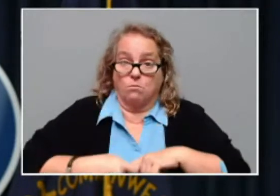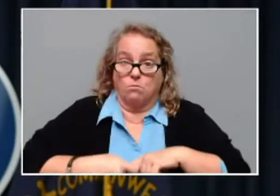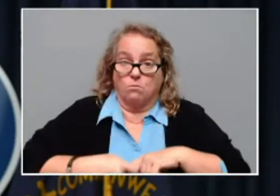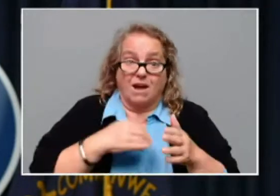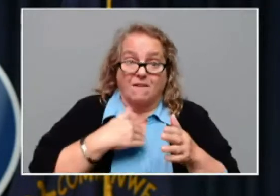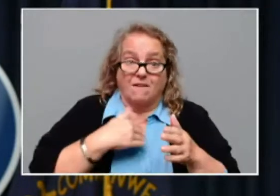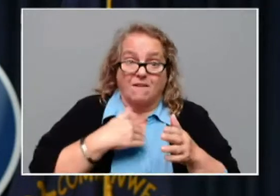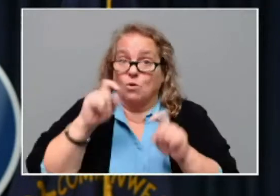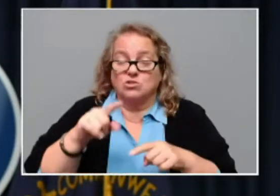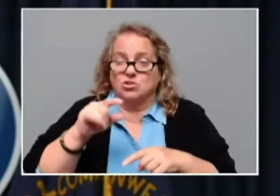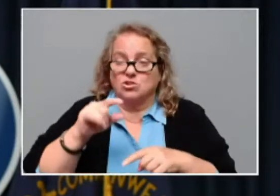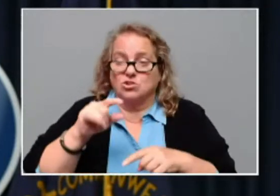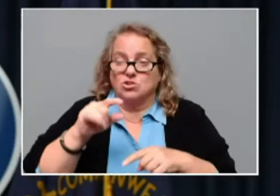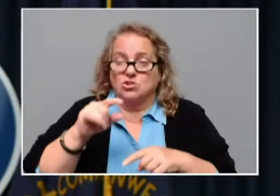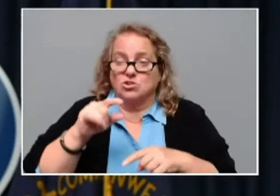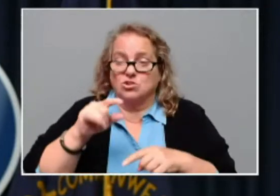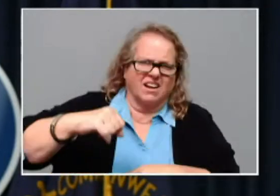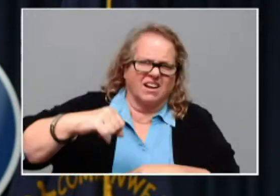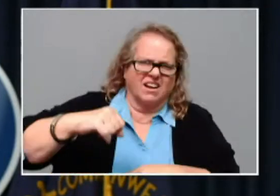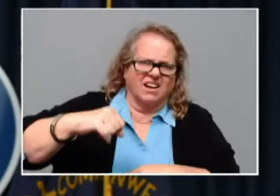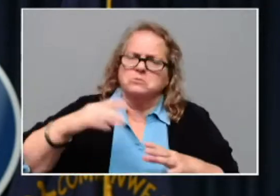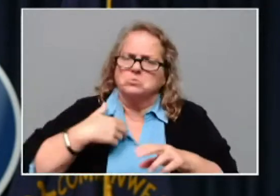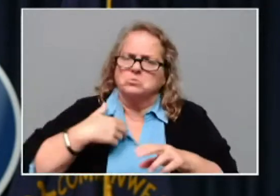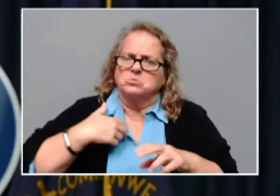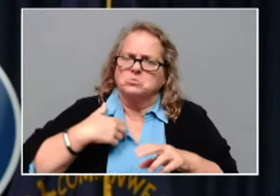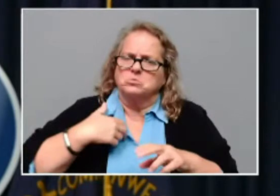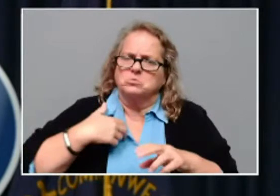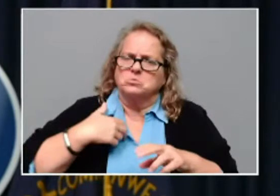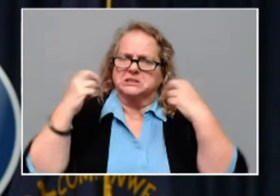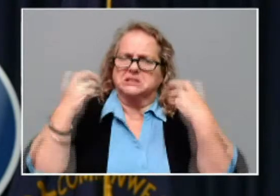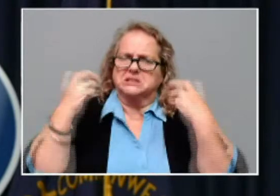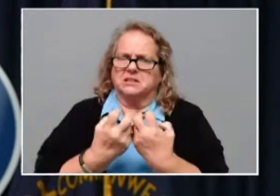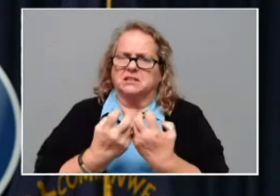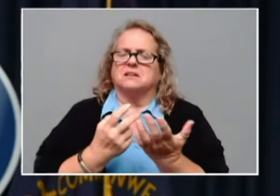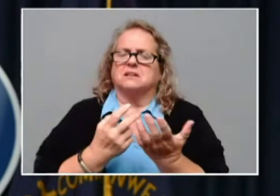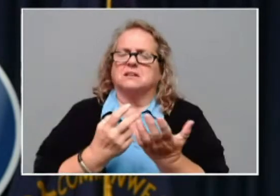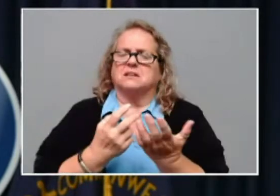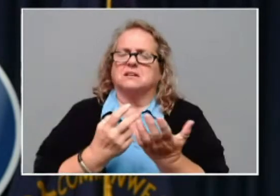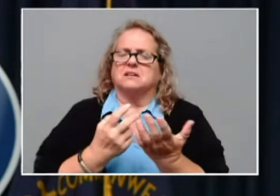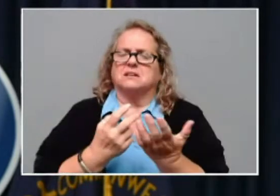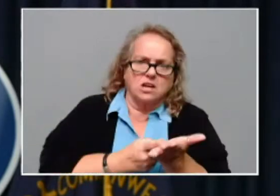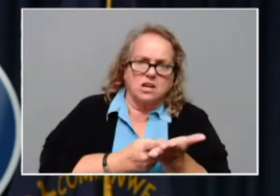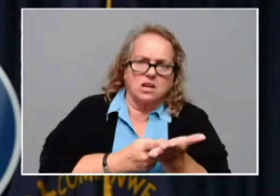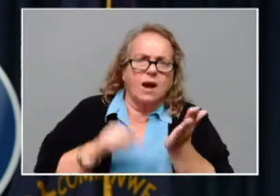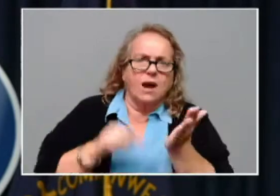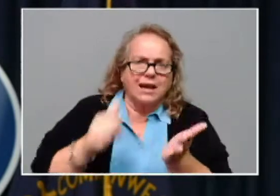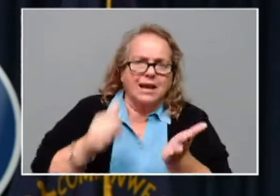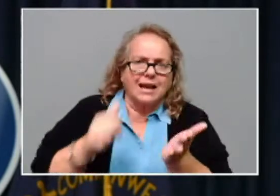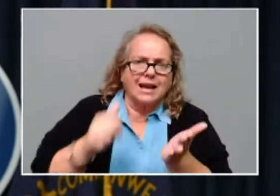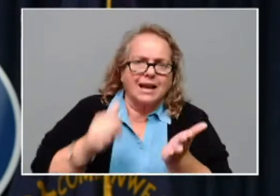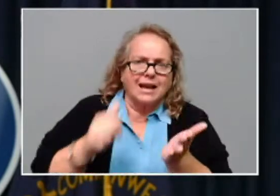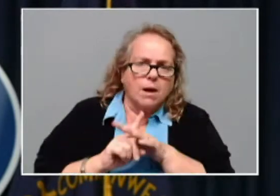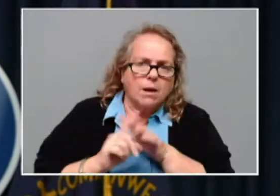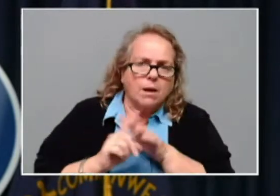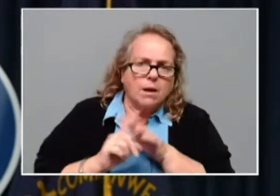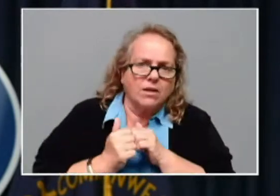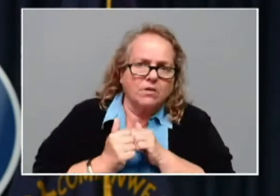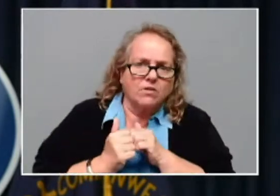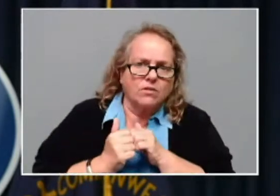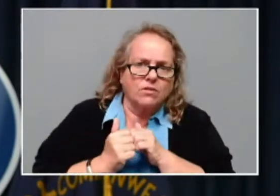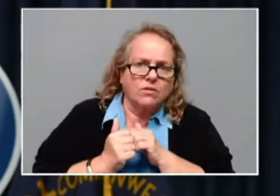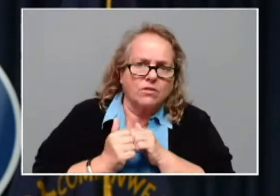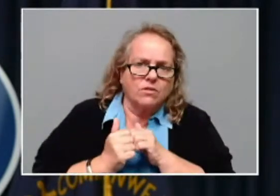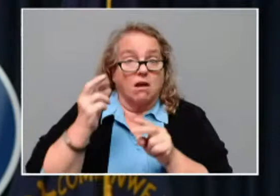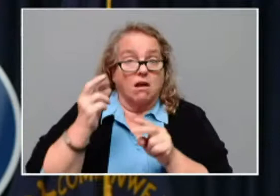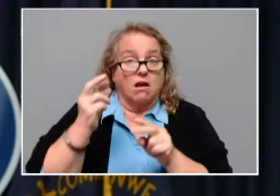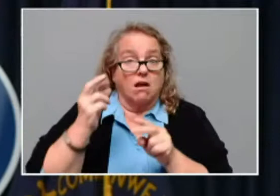sit down and let's figure out what we can come up with. Certainly, there's a lot of hard decisions within it,